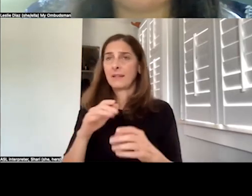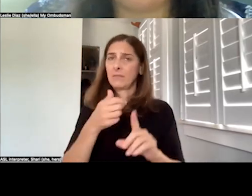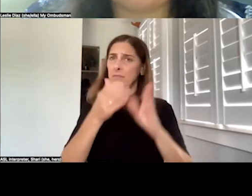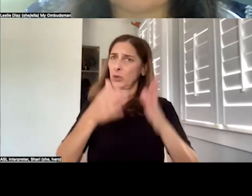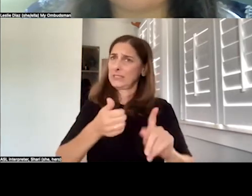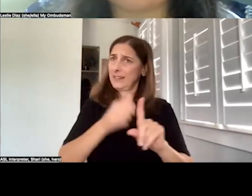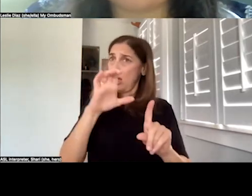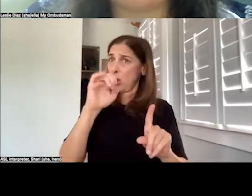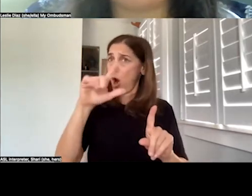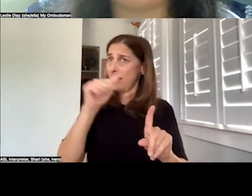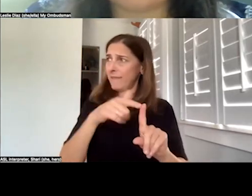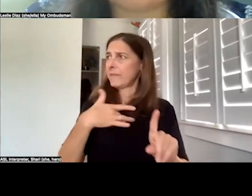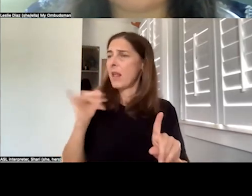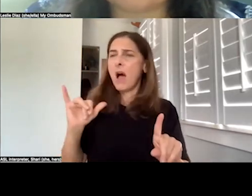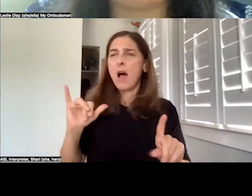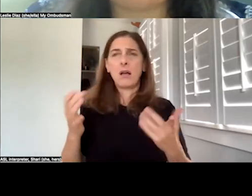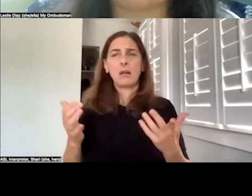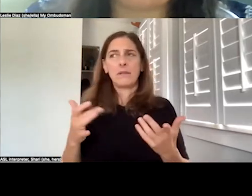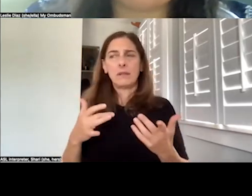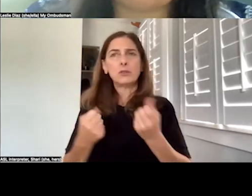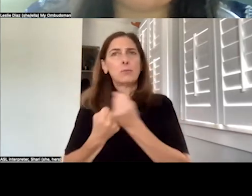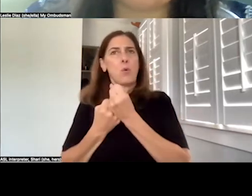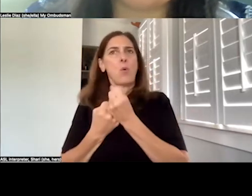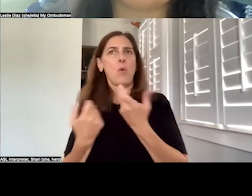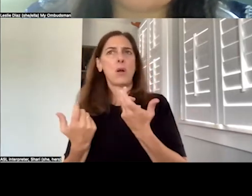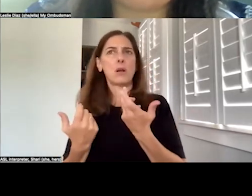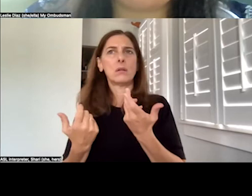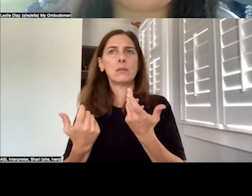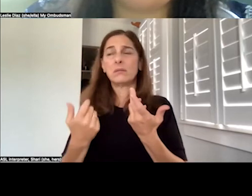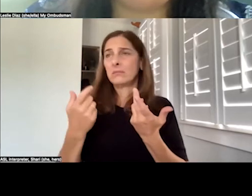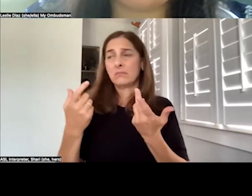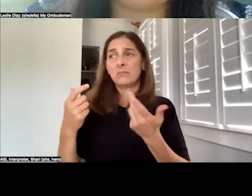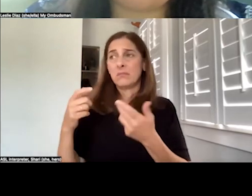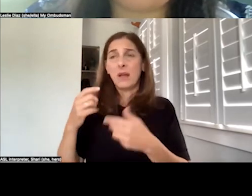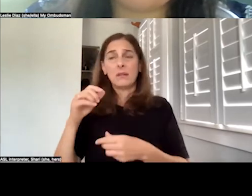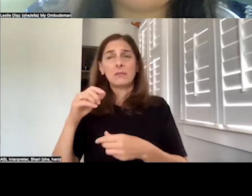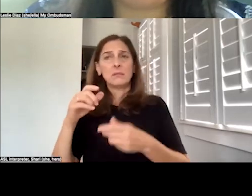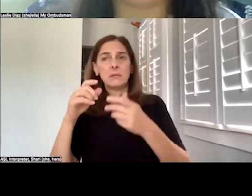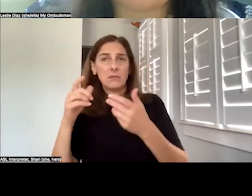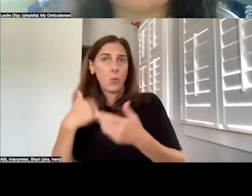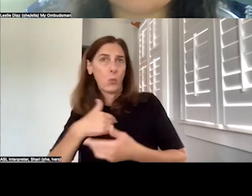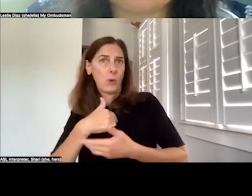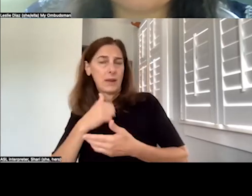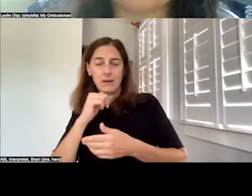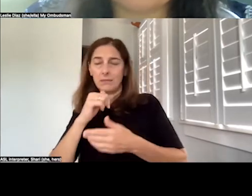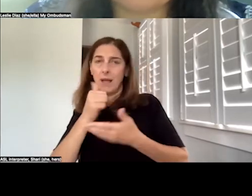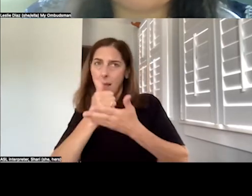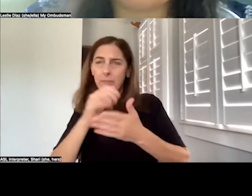healthcare. We really love to connect people with community resources that provide them with support outside